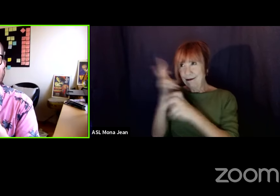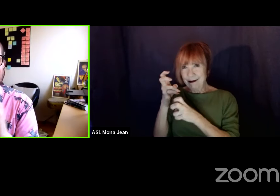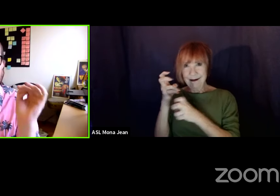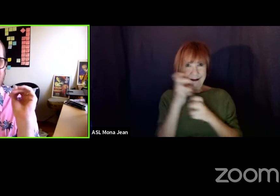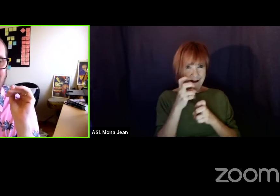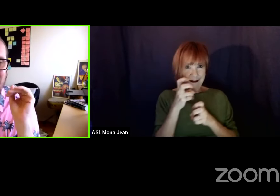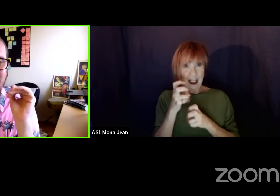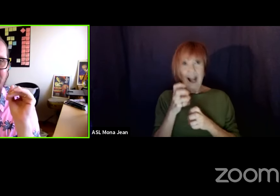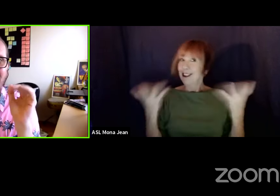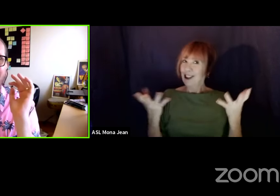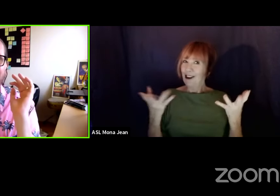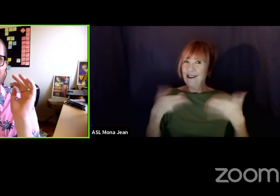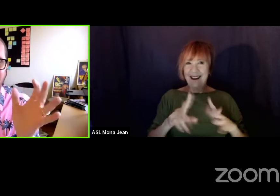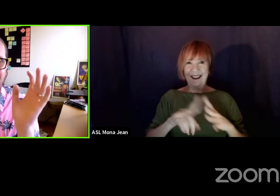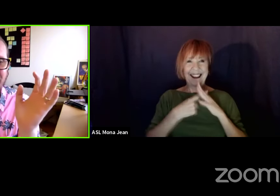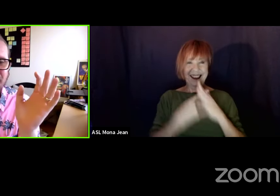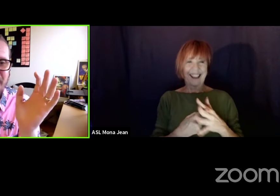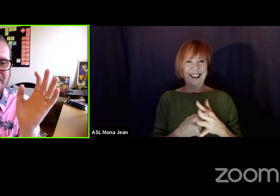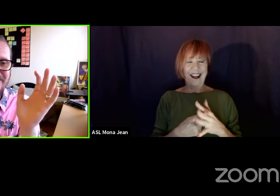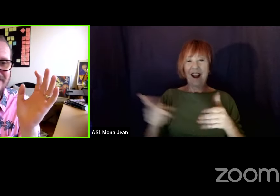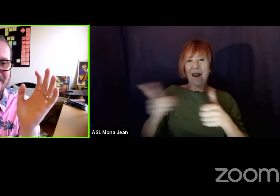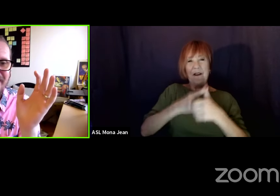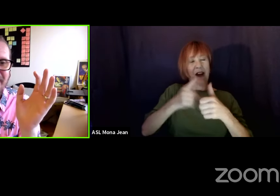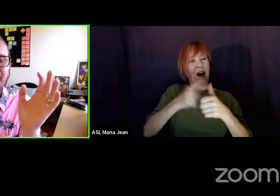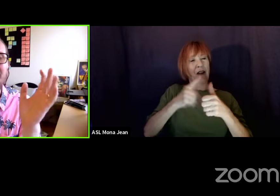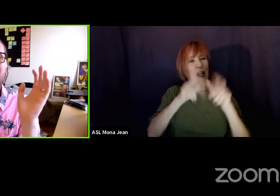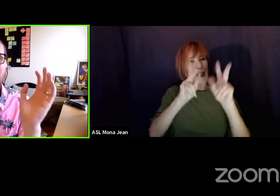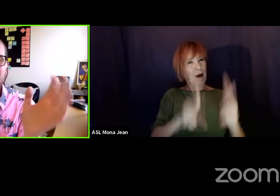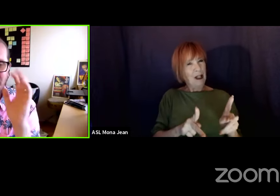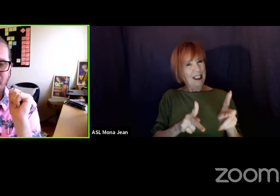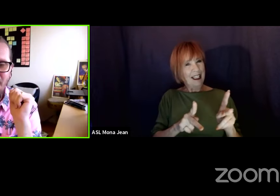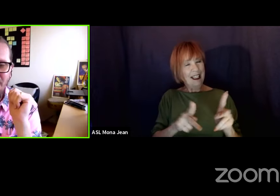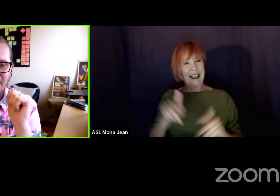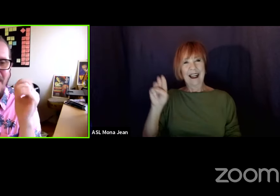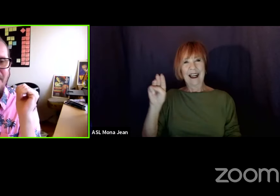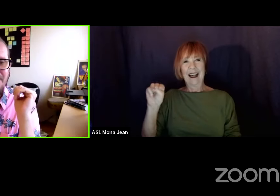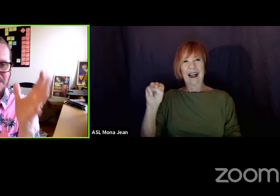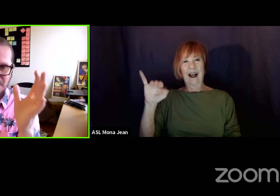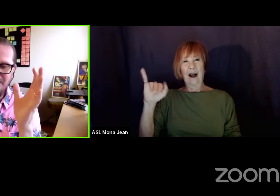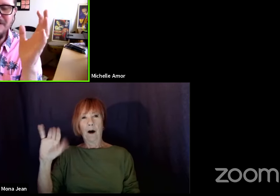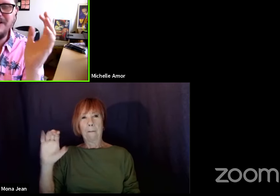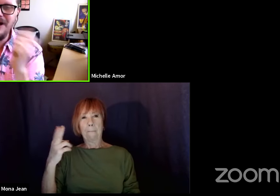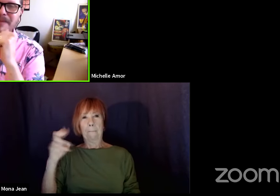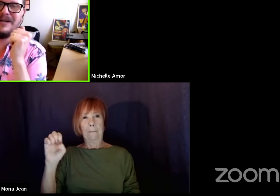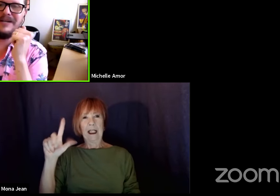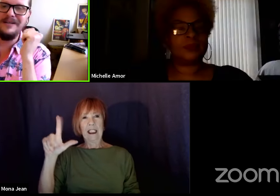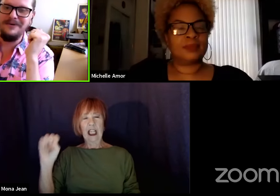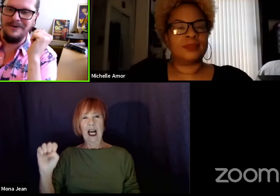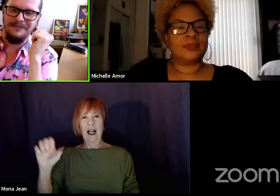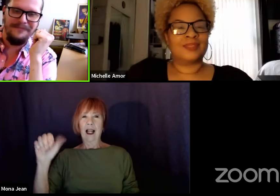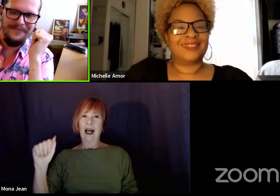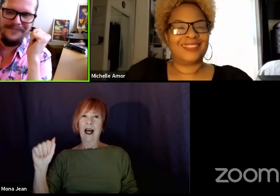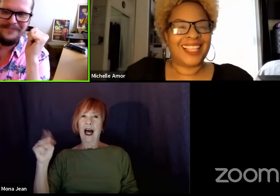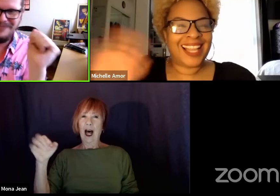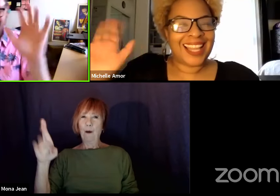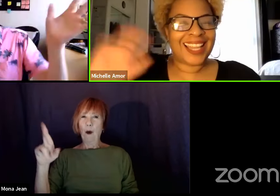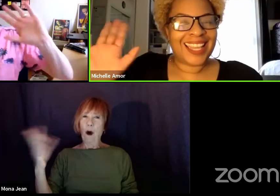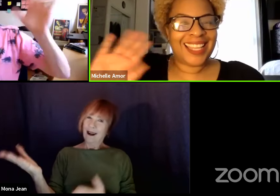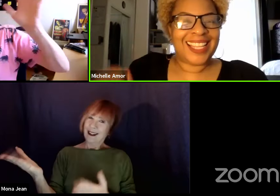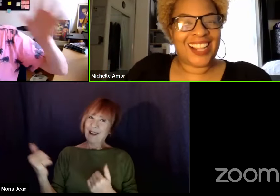let's jump into it. Our very first panelist is Michelle Amor. Michelle, come on into the room.